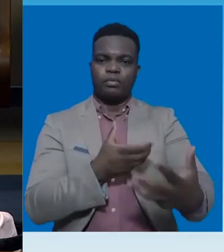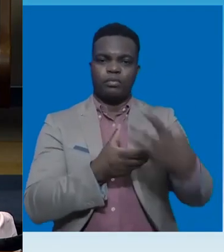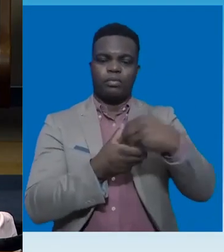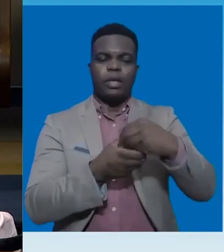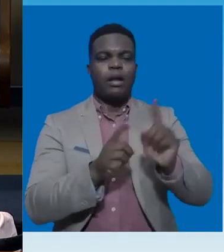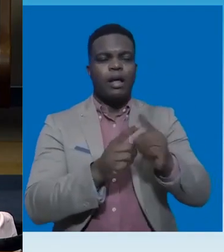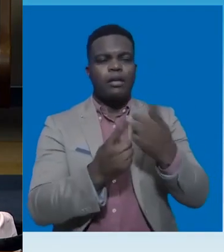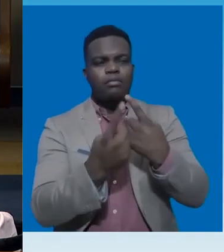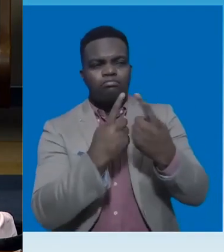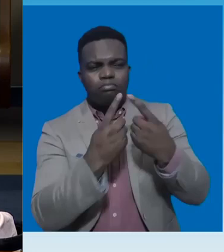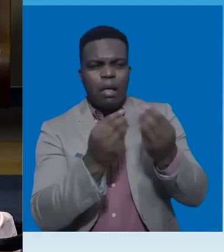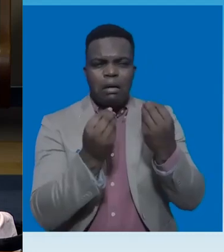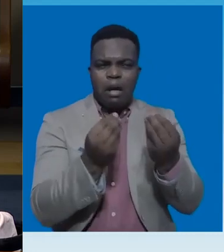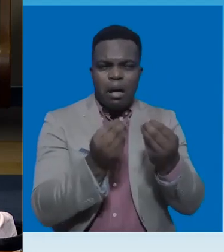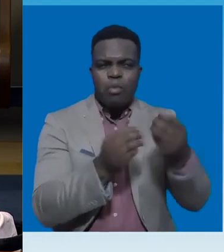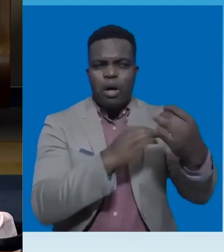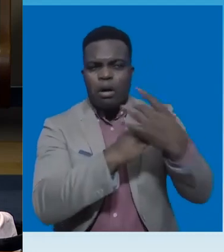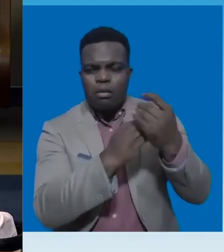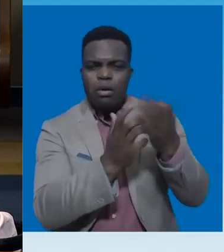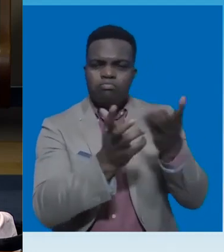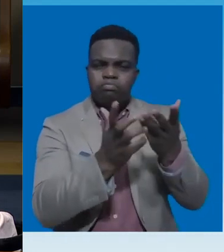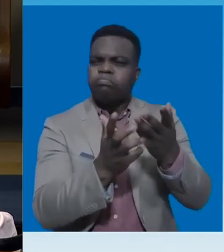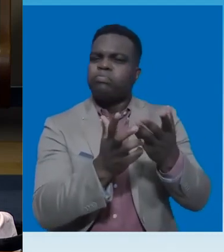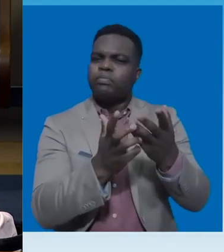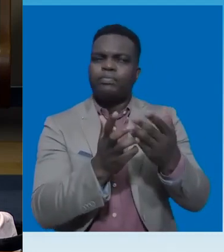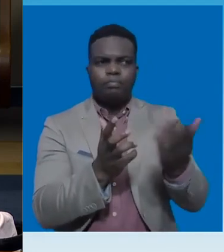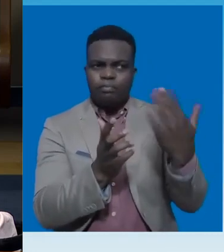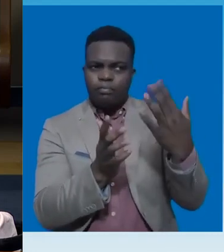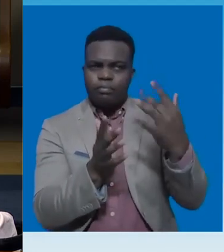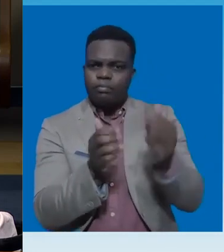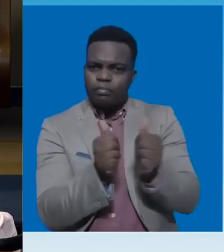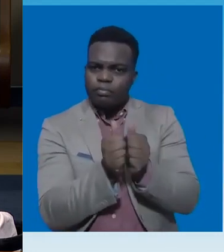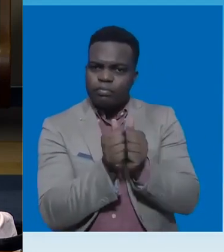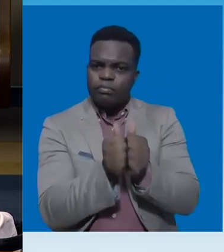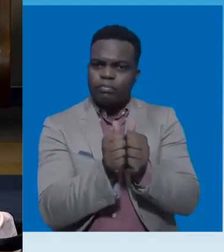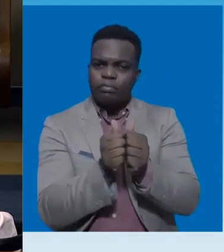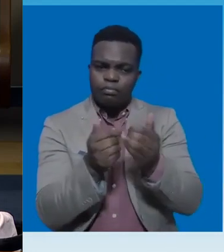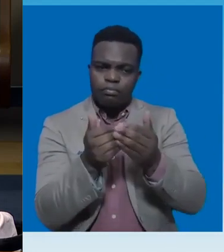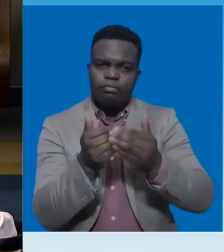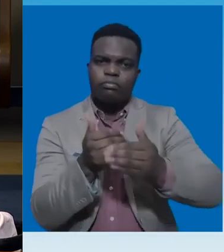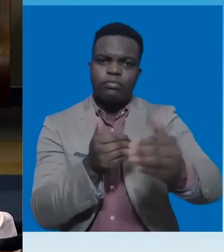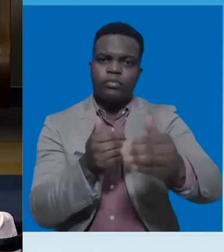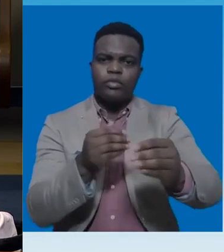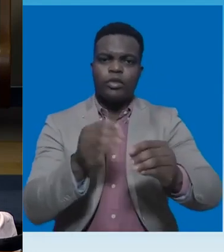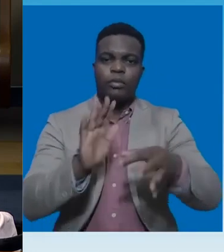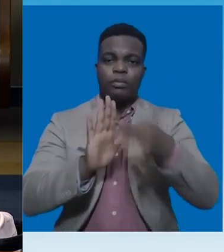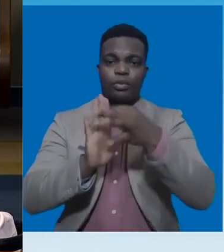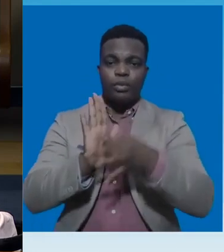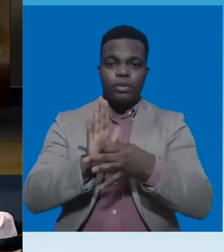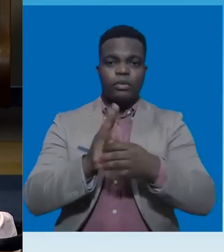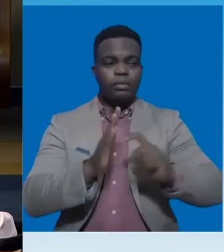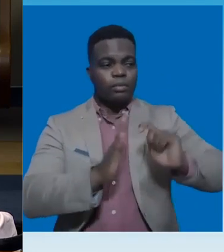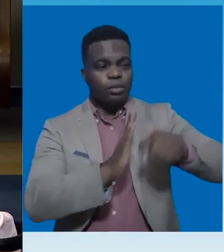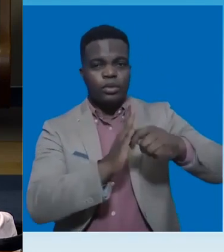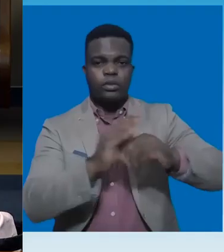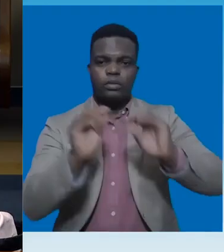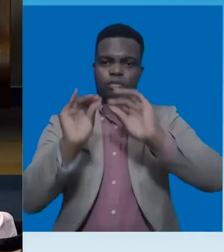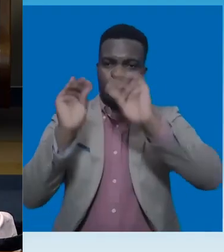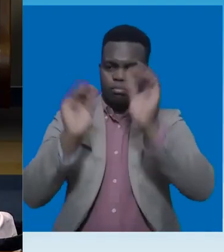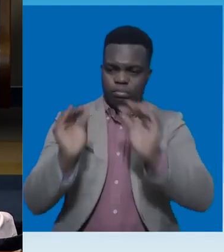shape policies, programs, and in monitoring progress at all levels. Third,